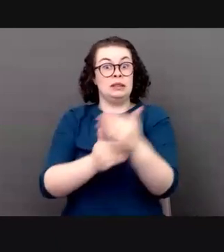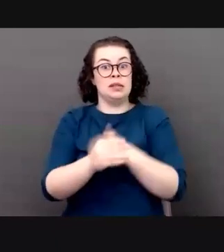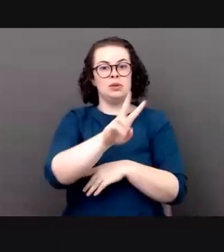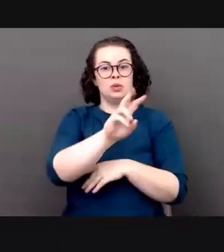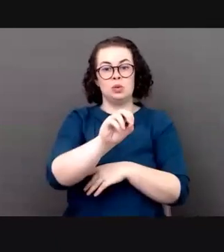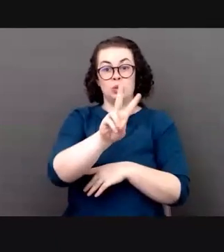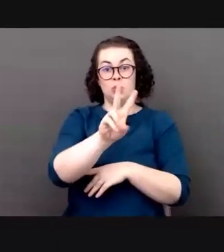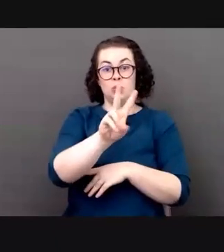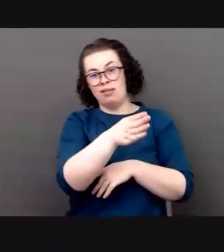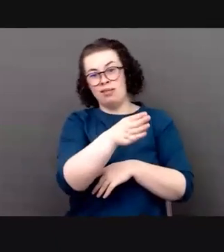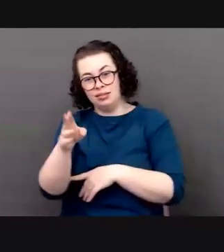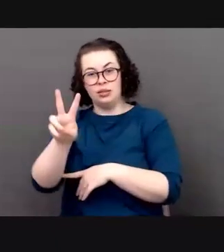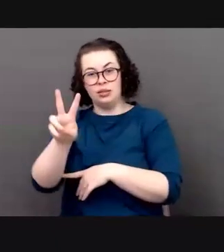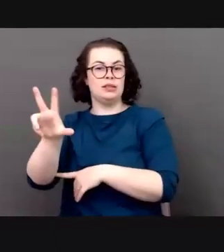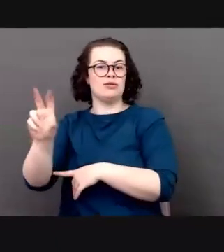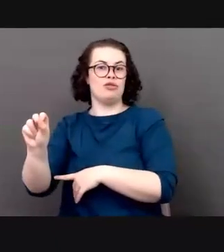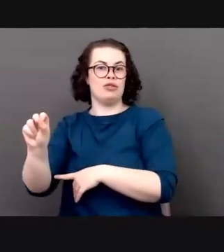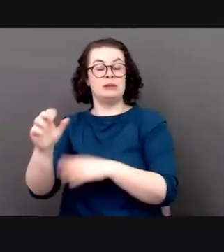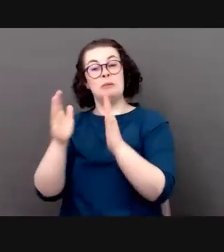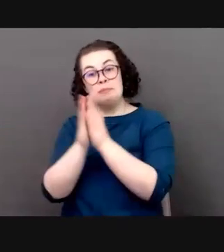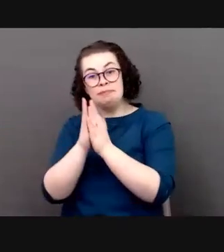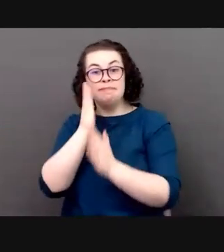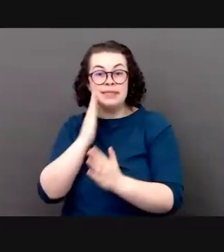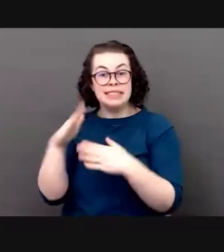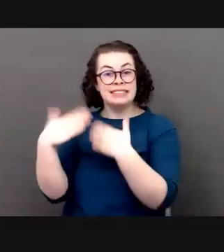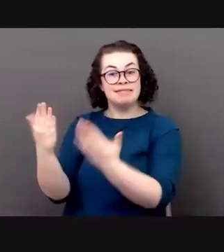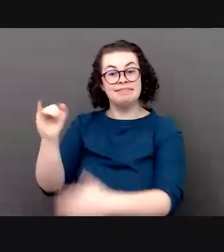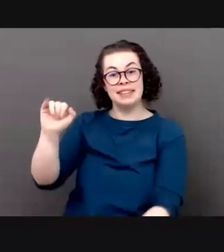2021-2030. So Inmaculada, please.